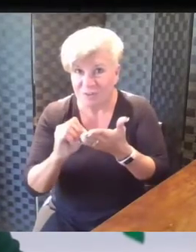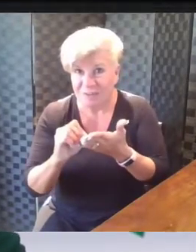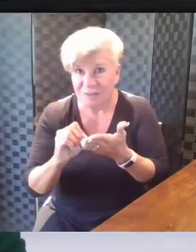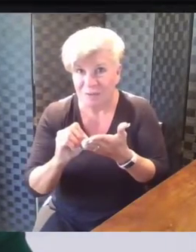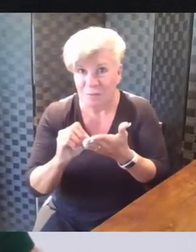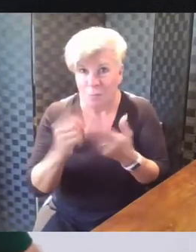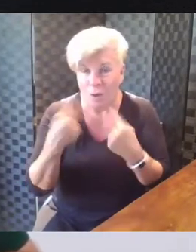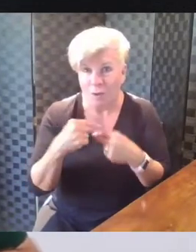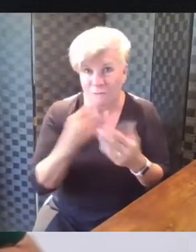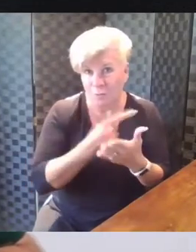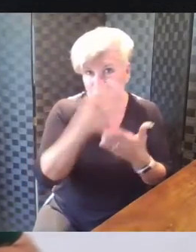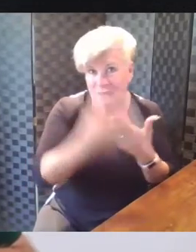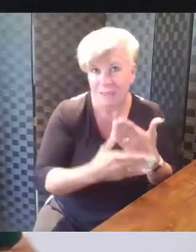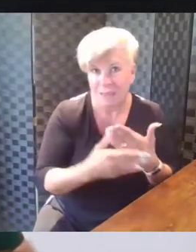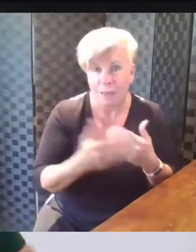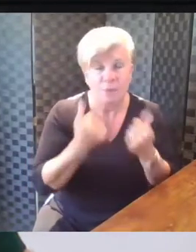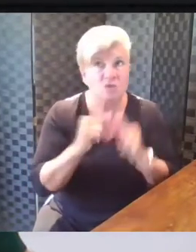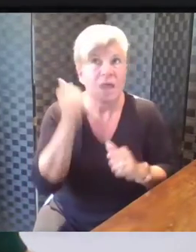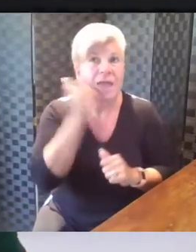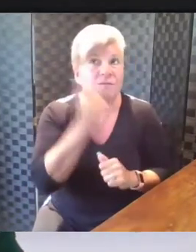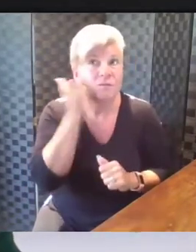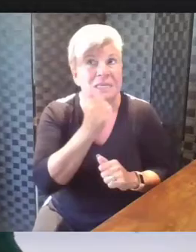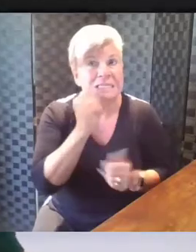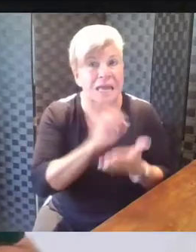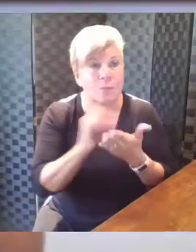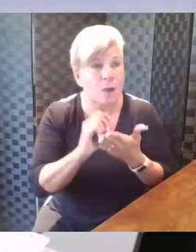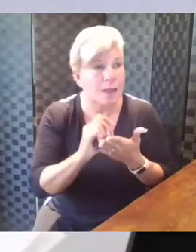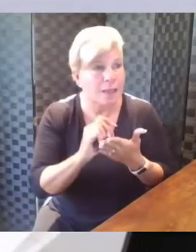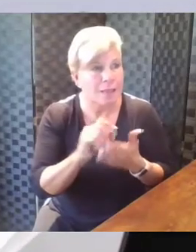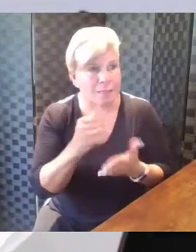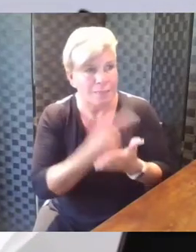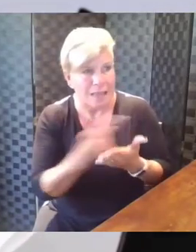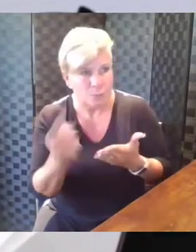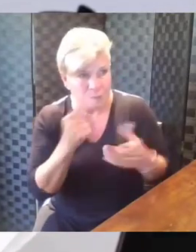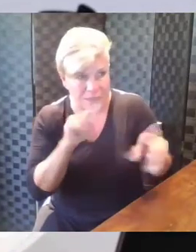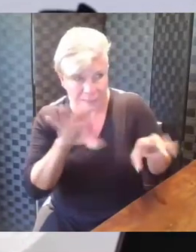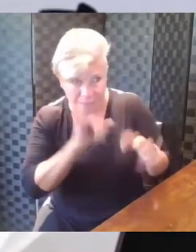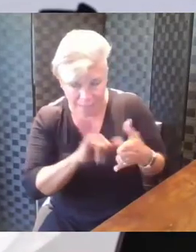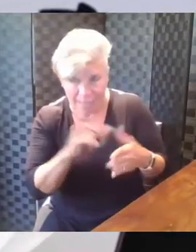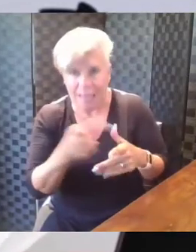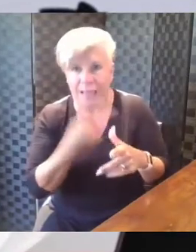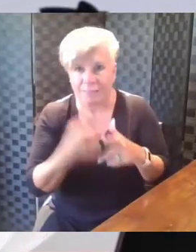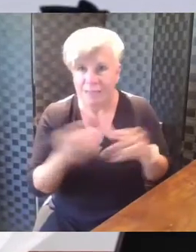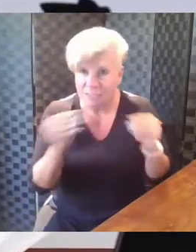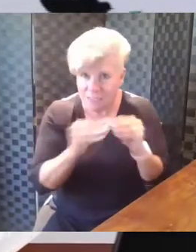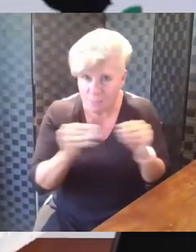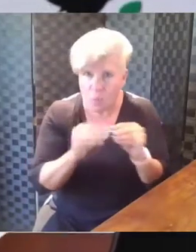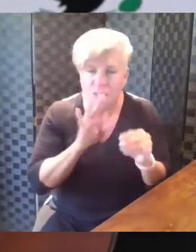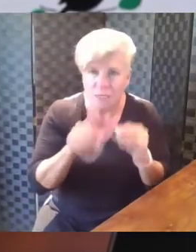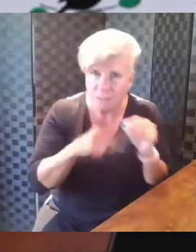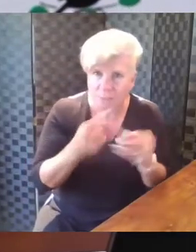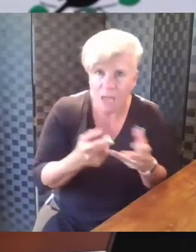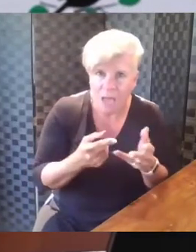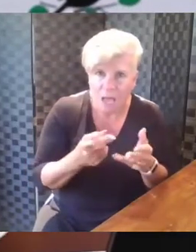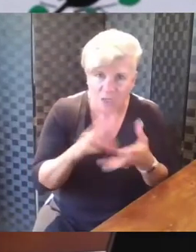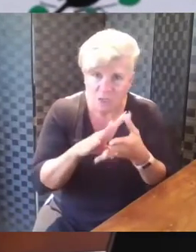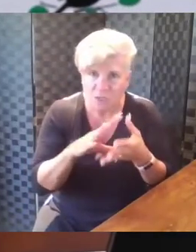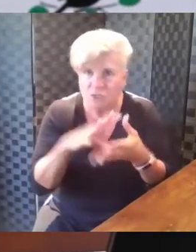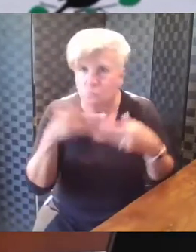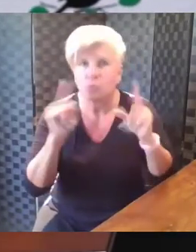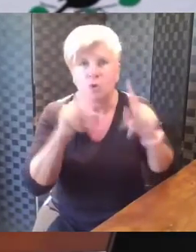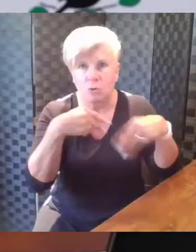we've been away. I'm going to try to do it every single day. So here's the ones I did with you last time. Then I did some more. I talked about, I went to the